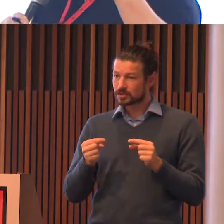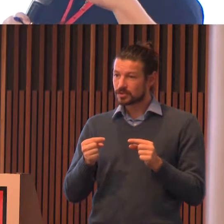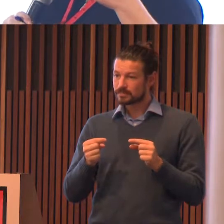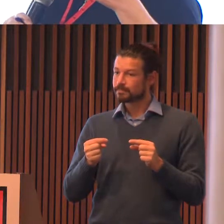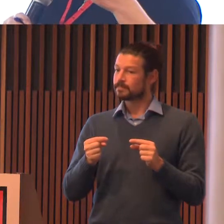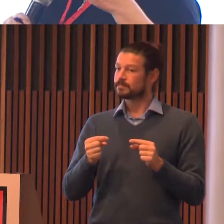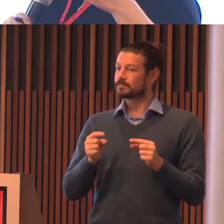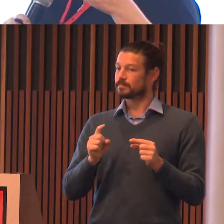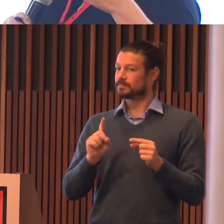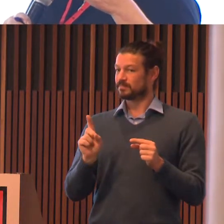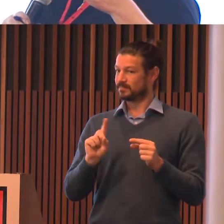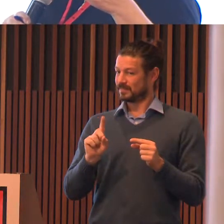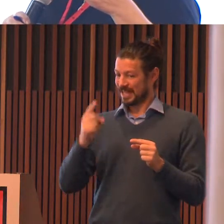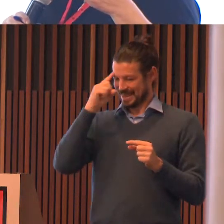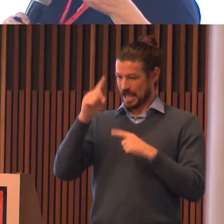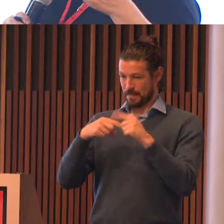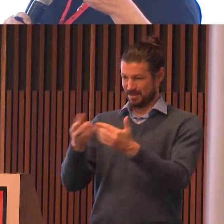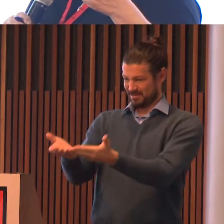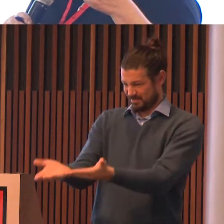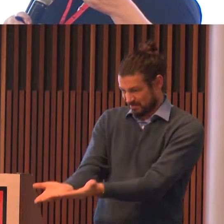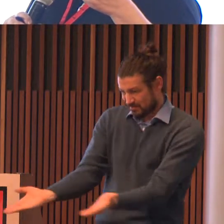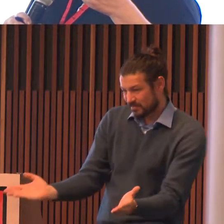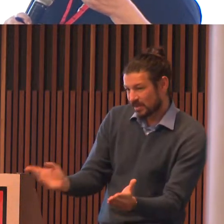is really to think about those people